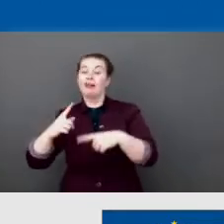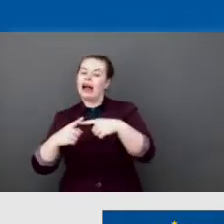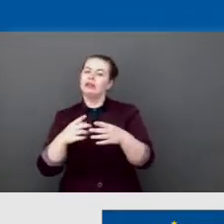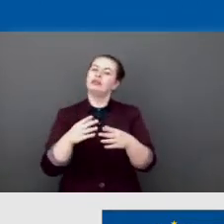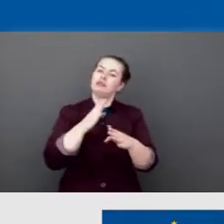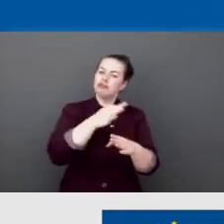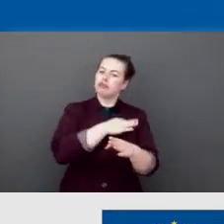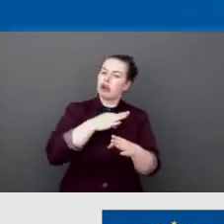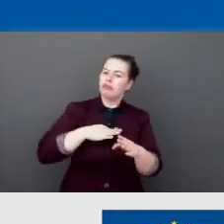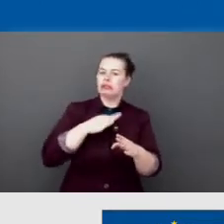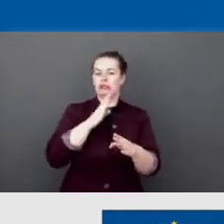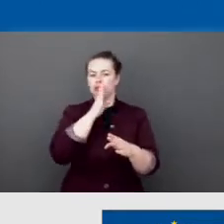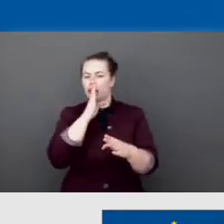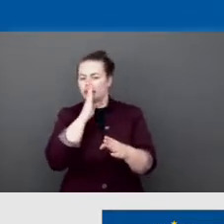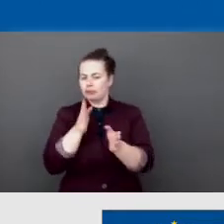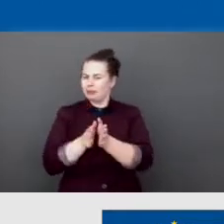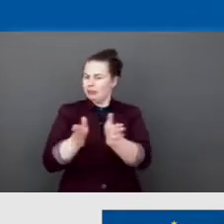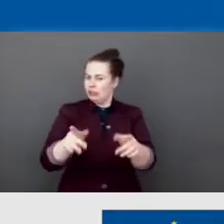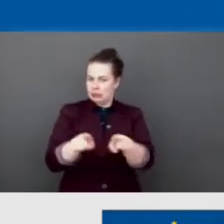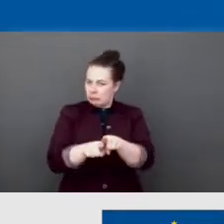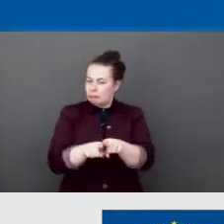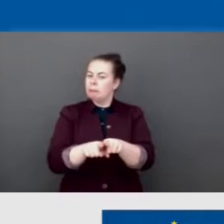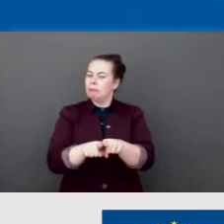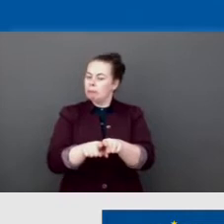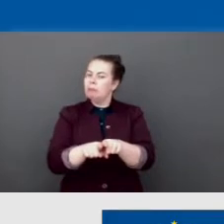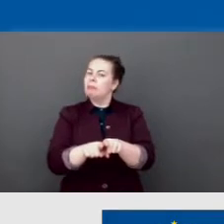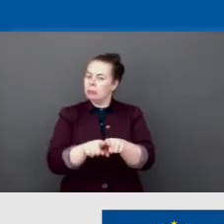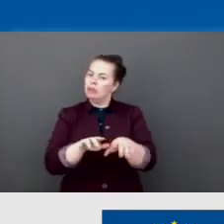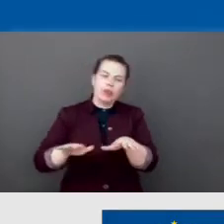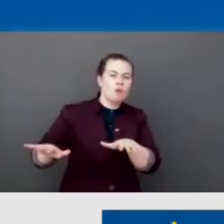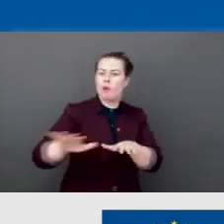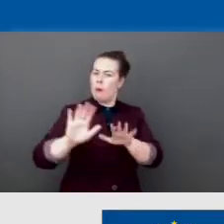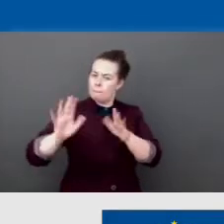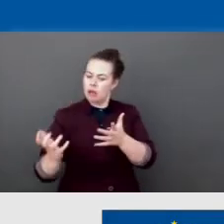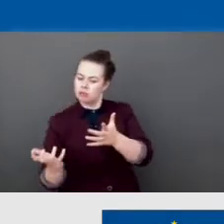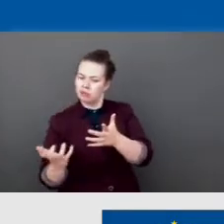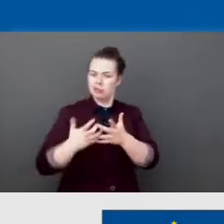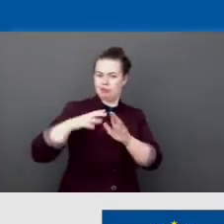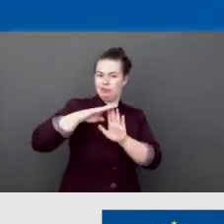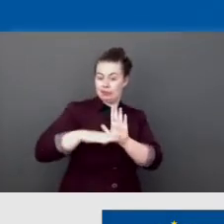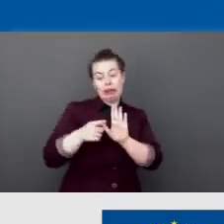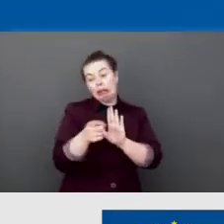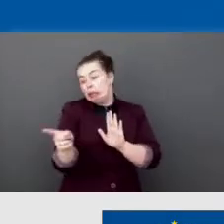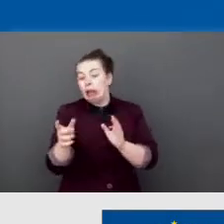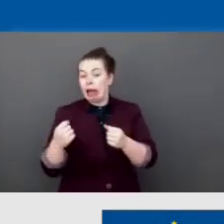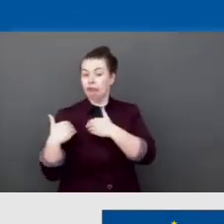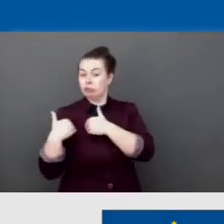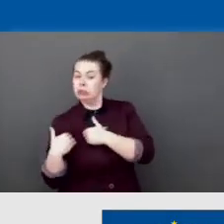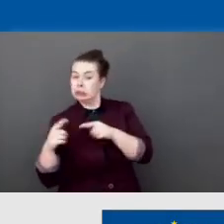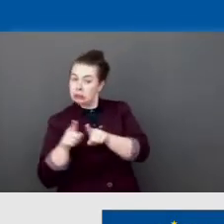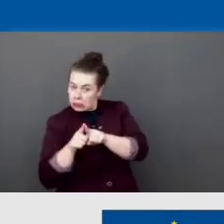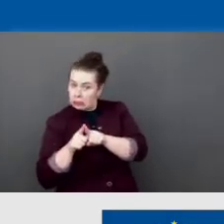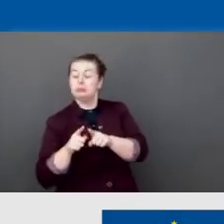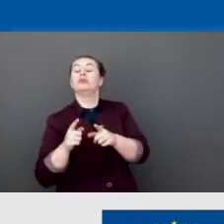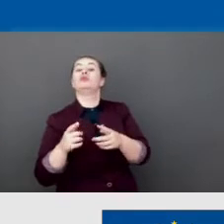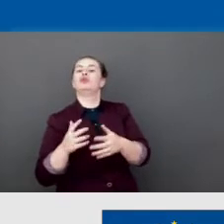and also in the private sector, and would need to involve health insurance organisations, given the different structures. All of those folks have a